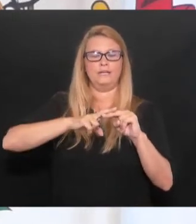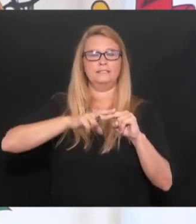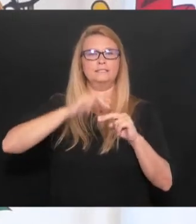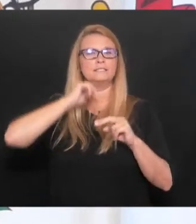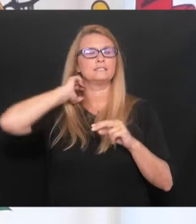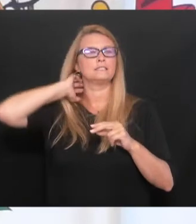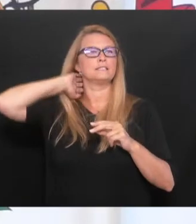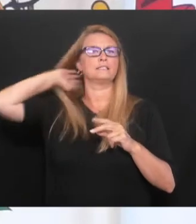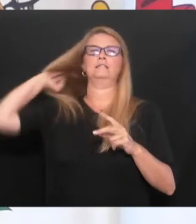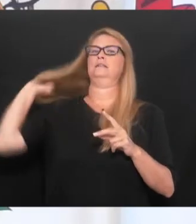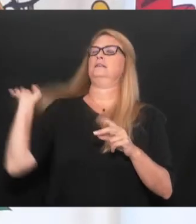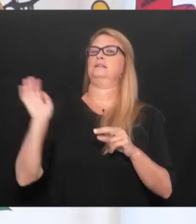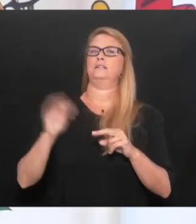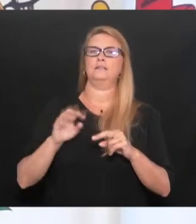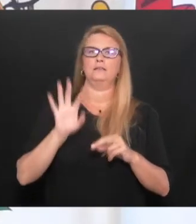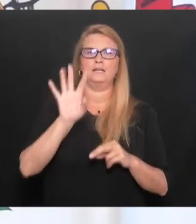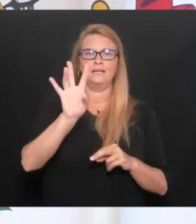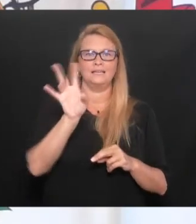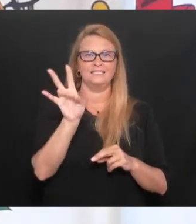actually got